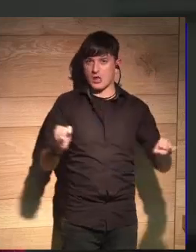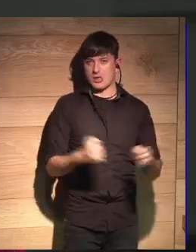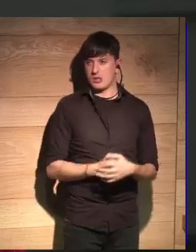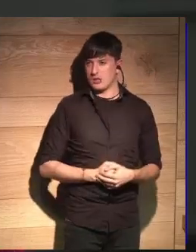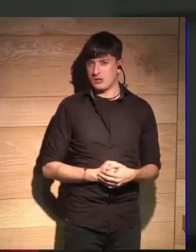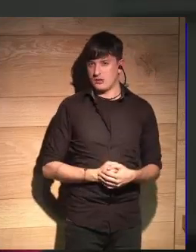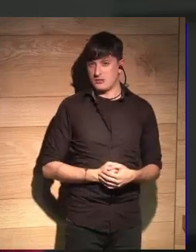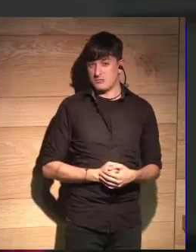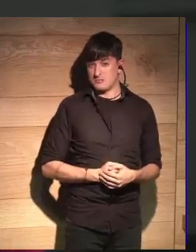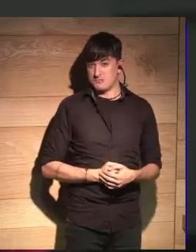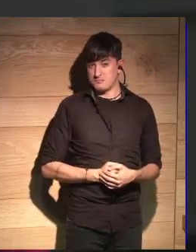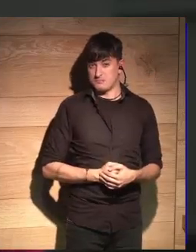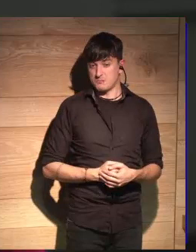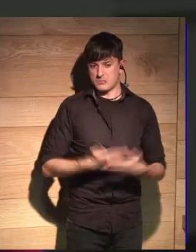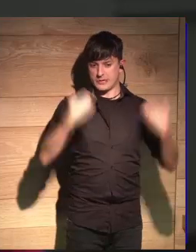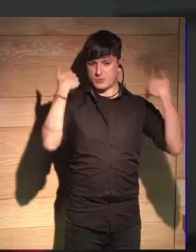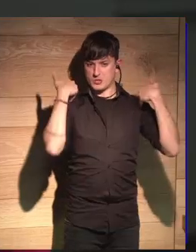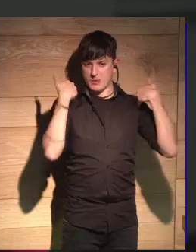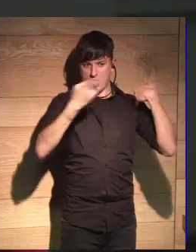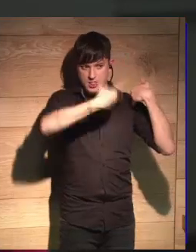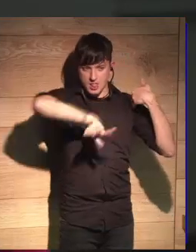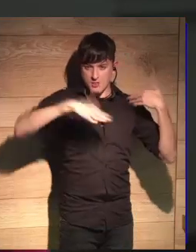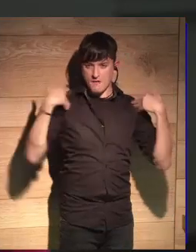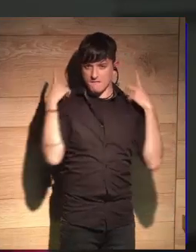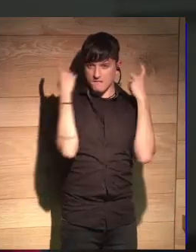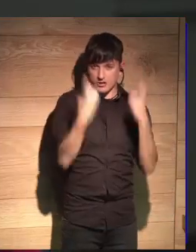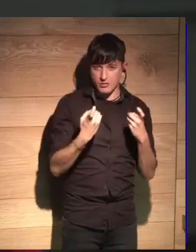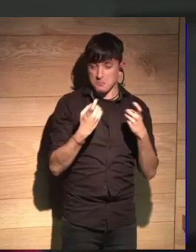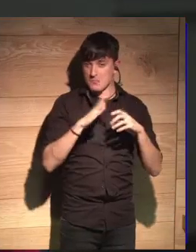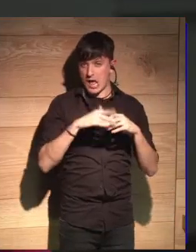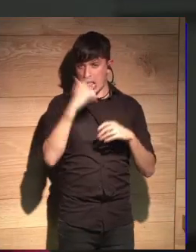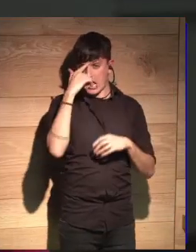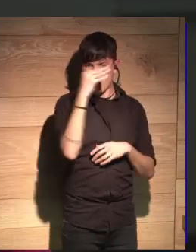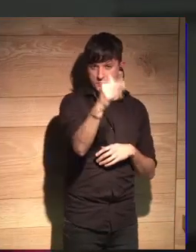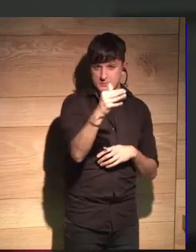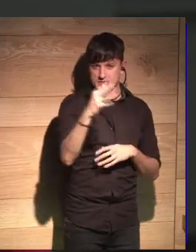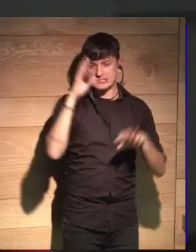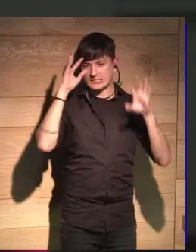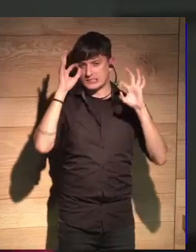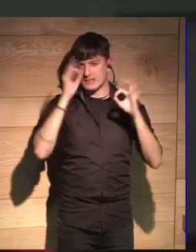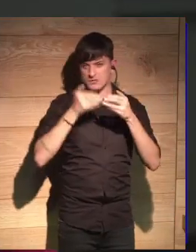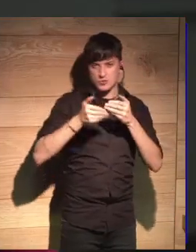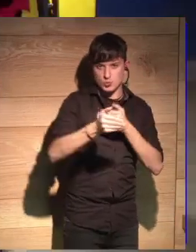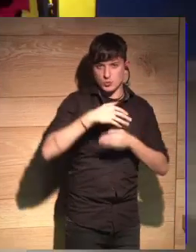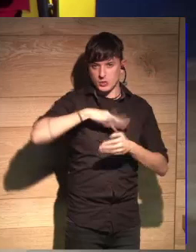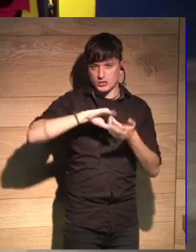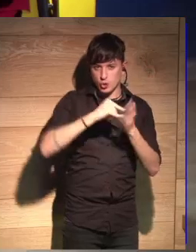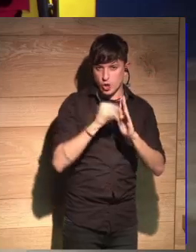our responsibility to make an effort to be as optimistic as is honestly possible.